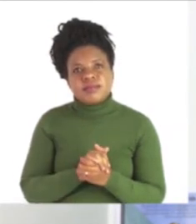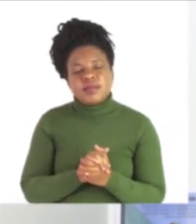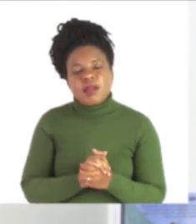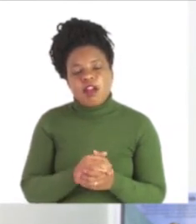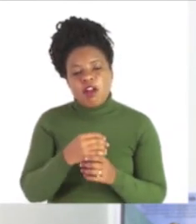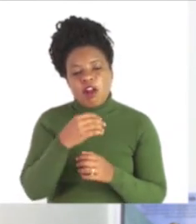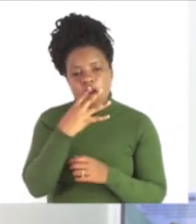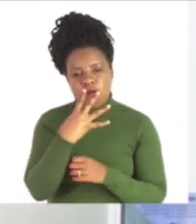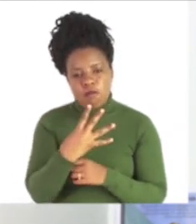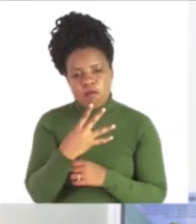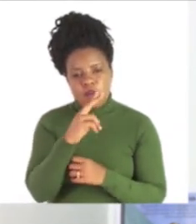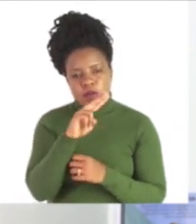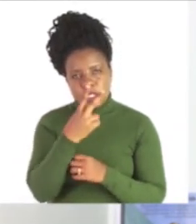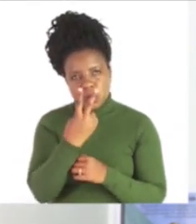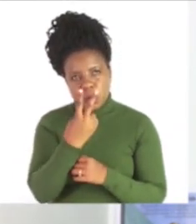4 squared.